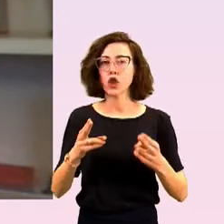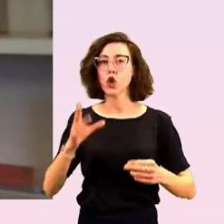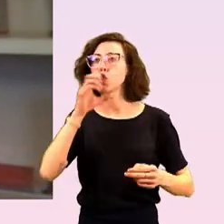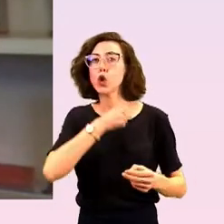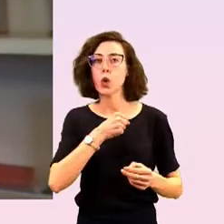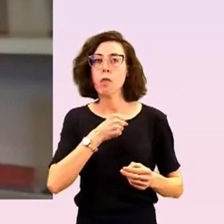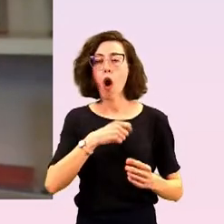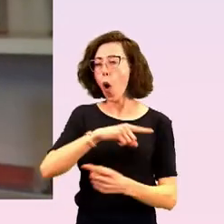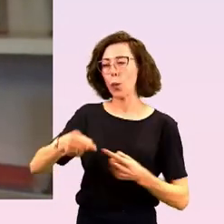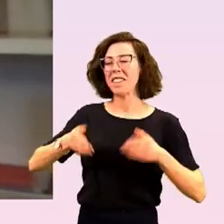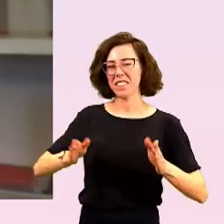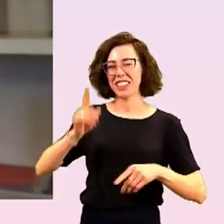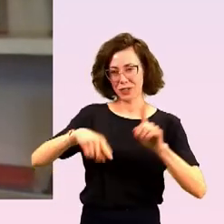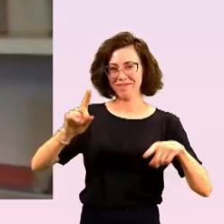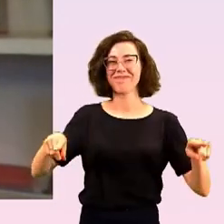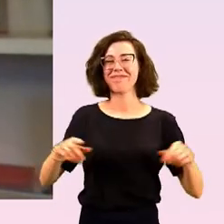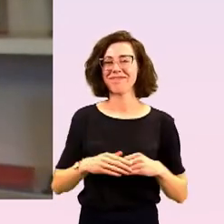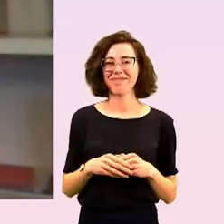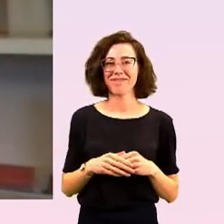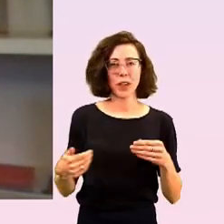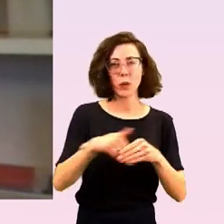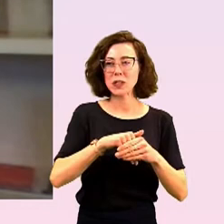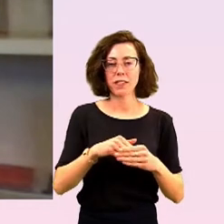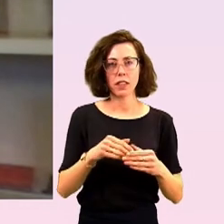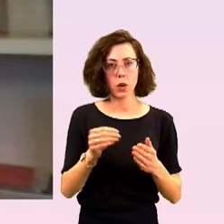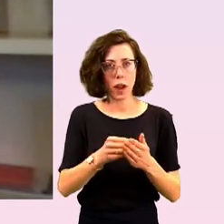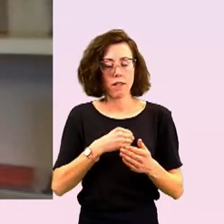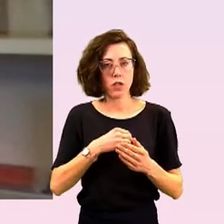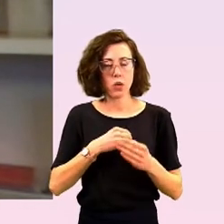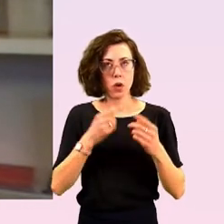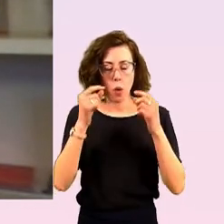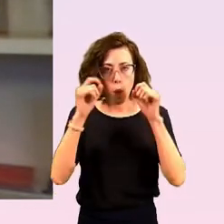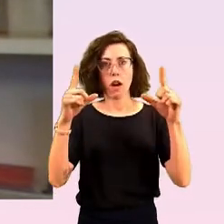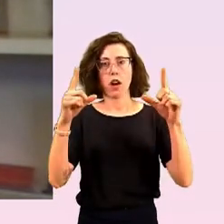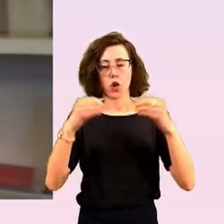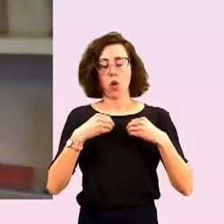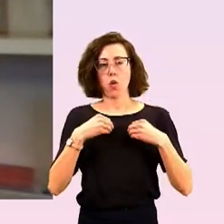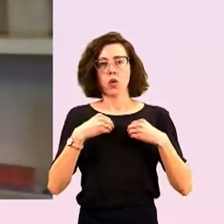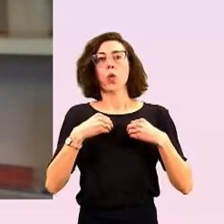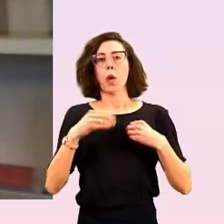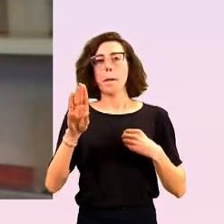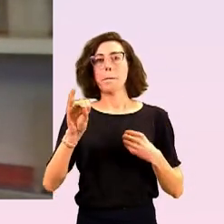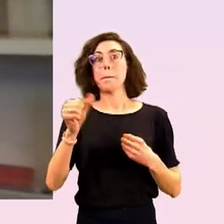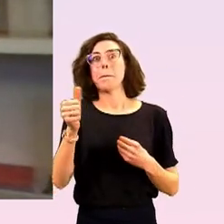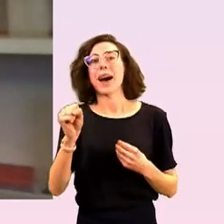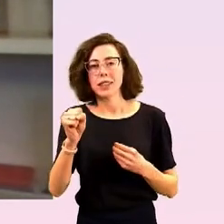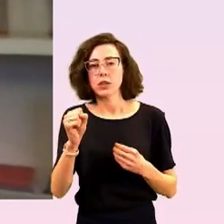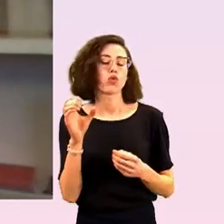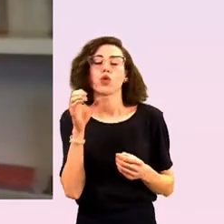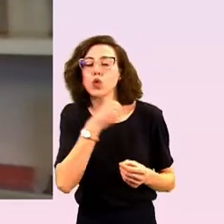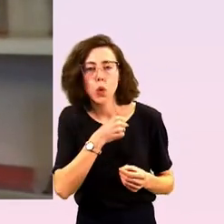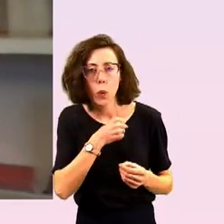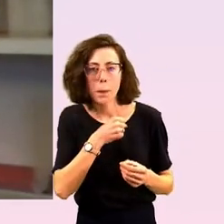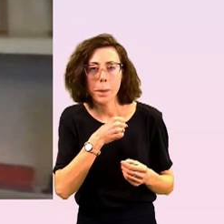be aware of your potential biases. You know, never assume you're not what you're